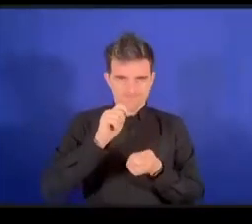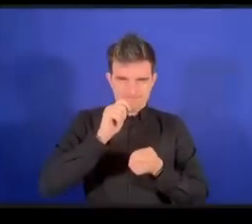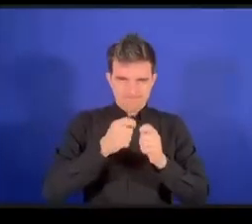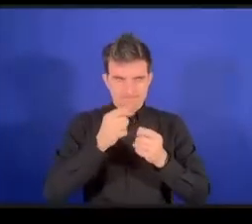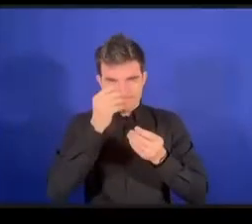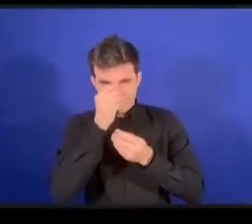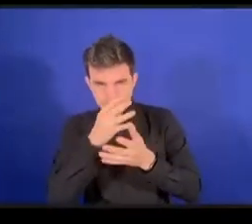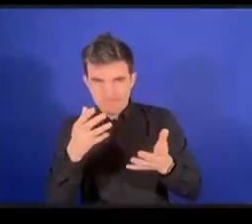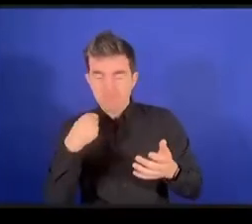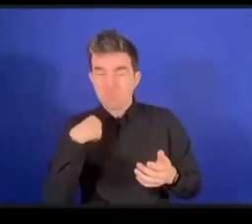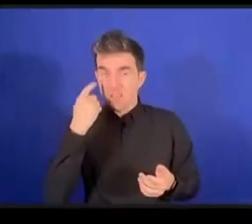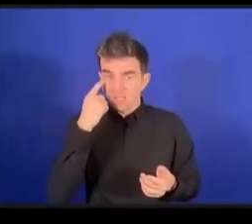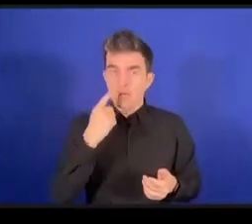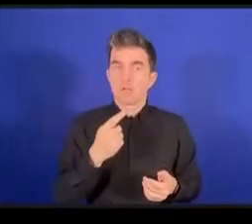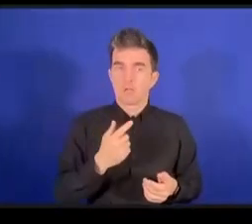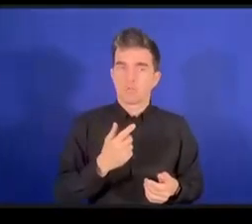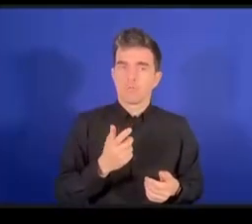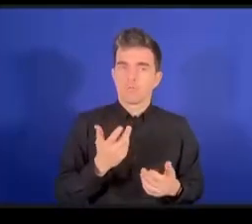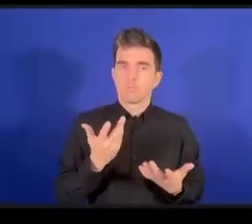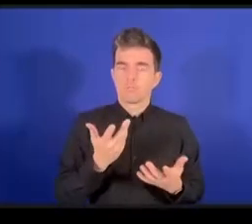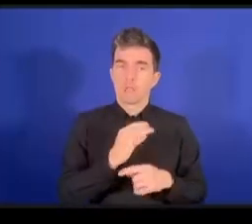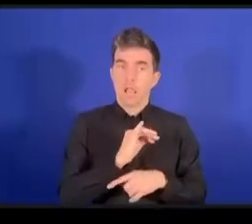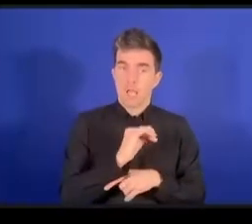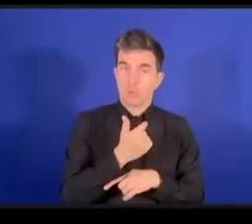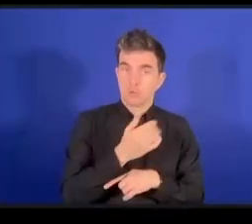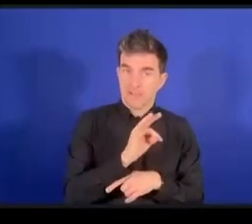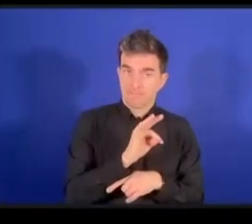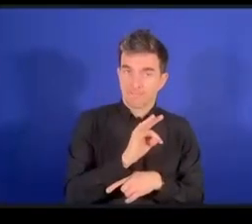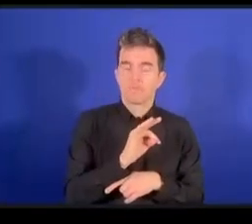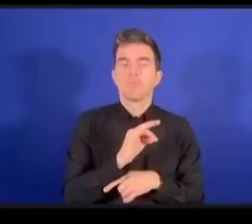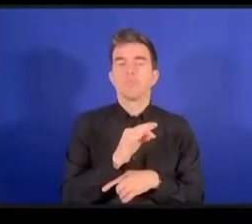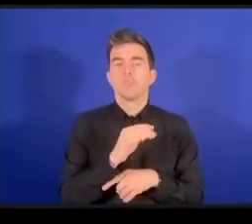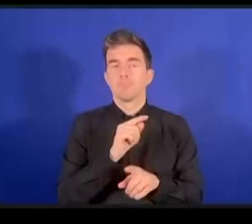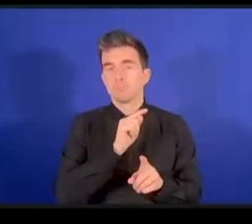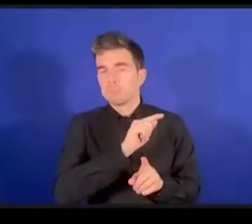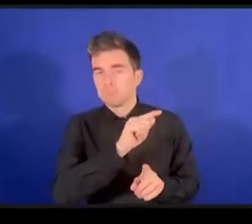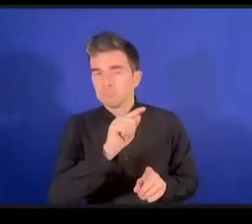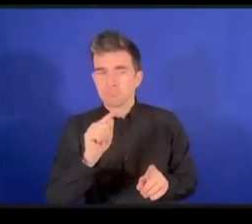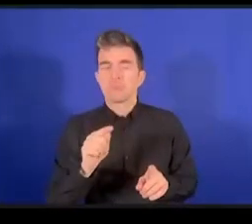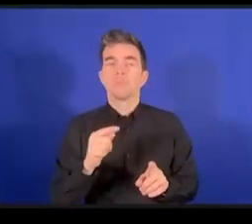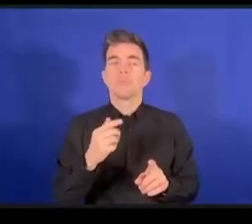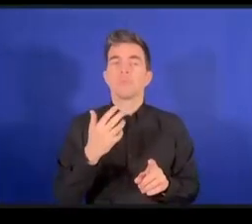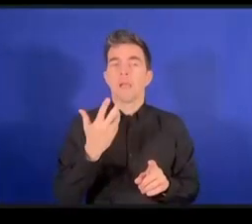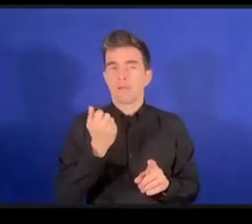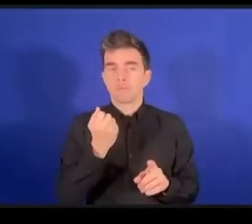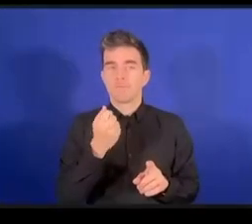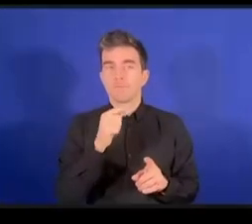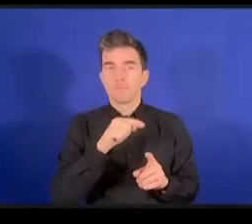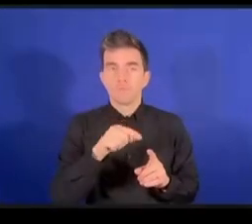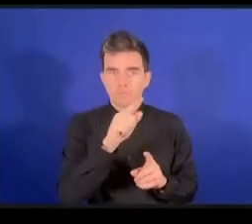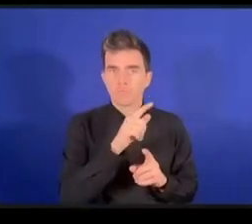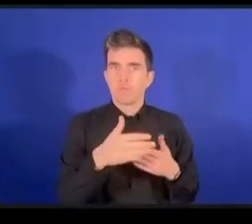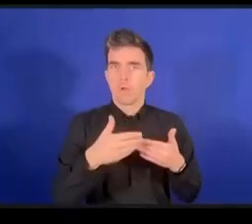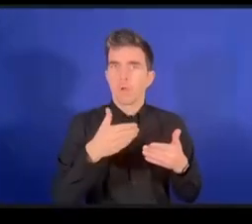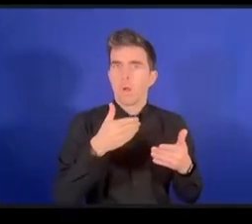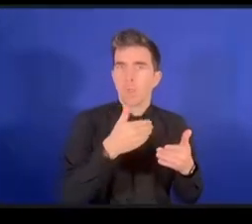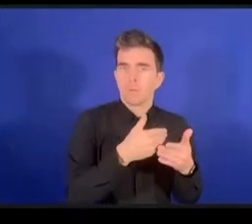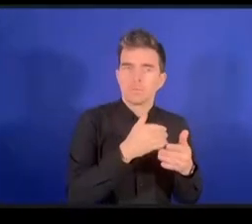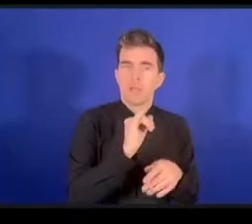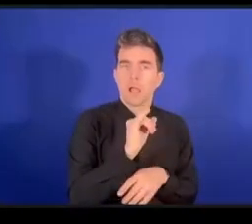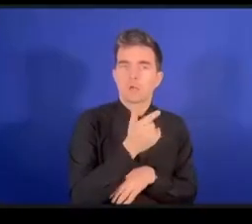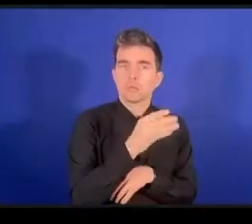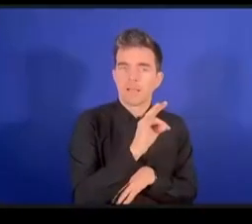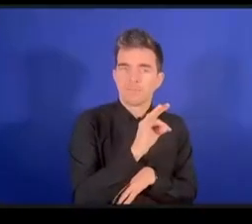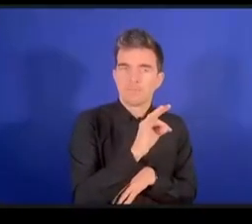are close to the IGF. They have been, since the start of the IGF, good sponsors. They send